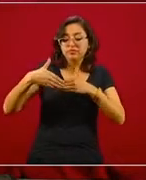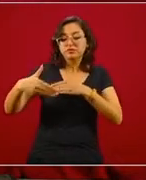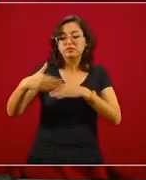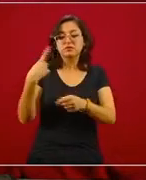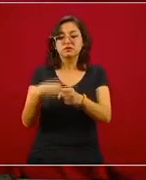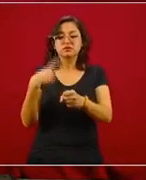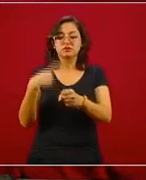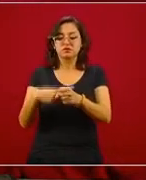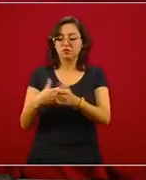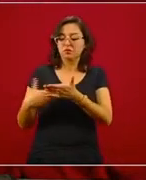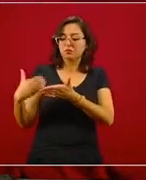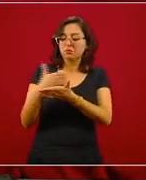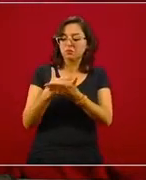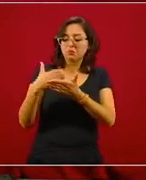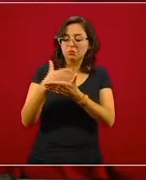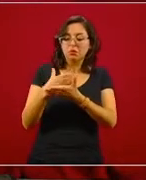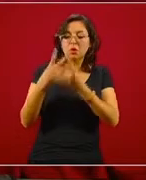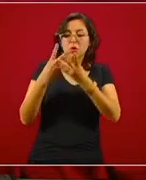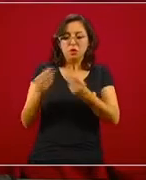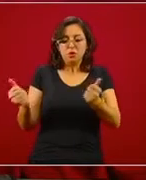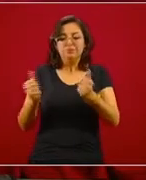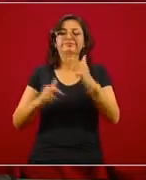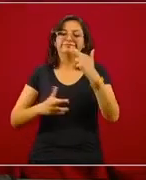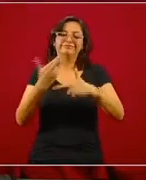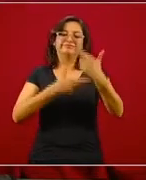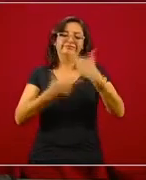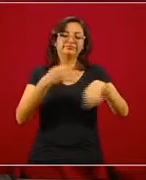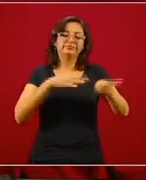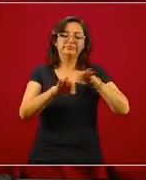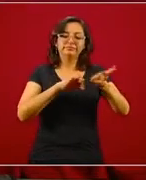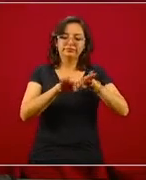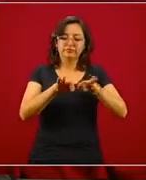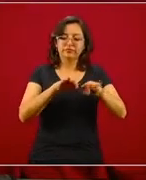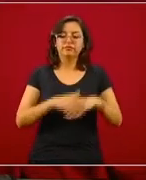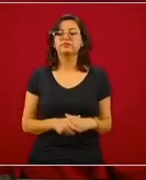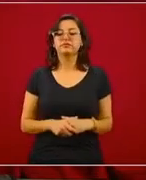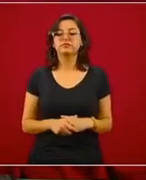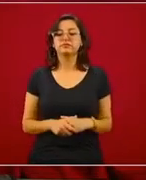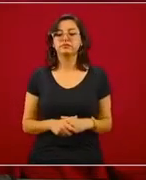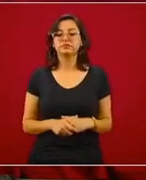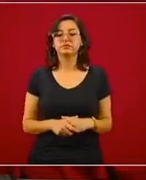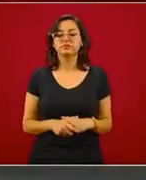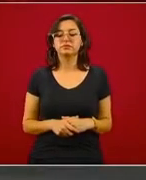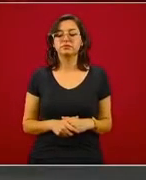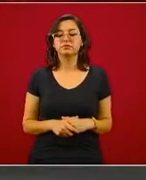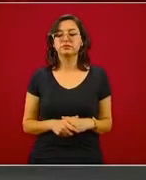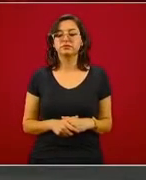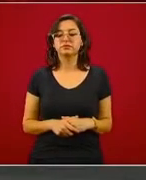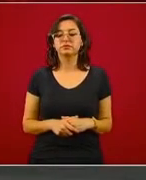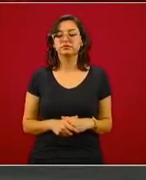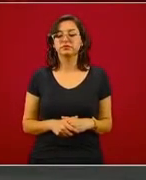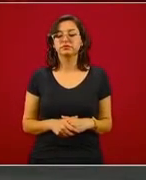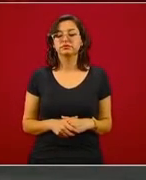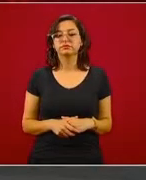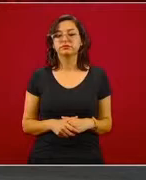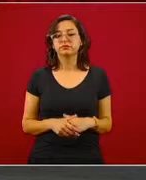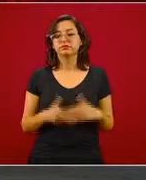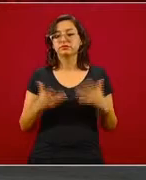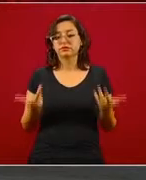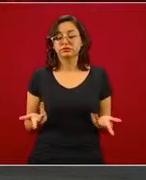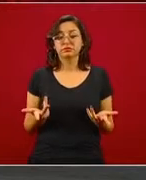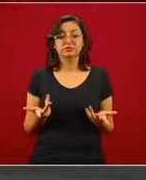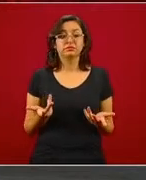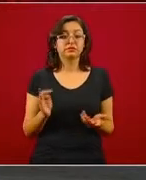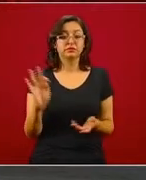is the 60% of my usual wage, and that will allow me to go through this um,